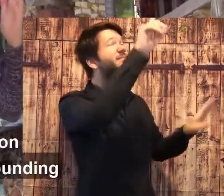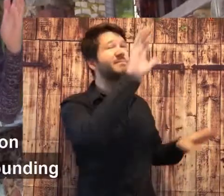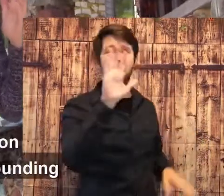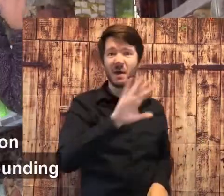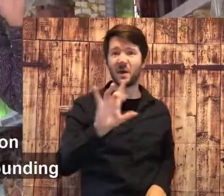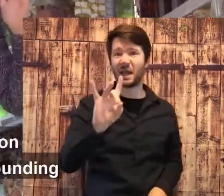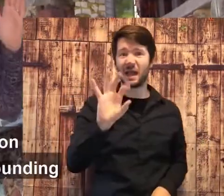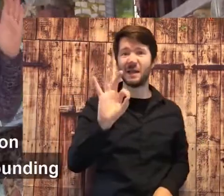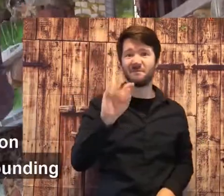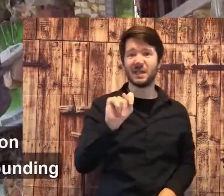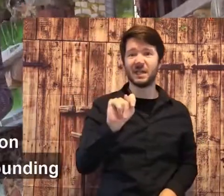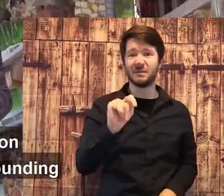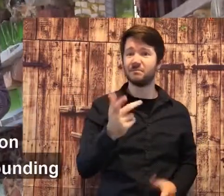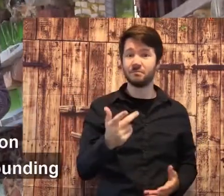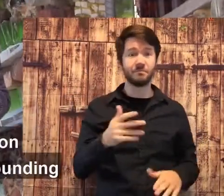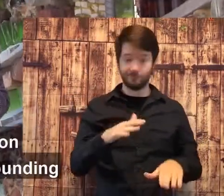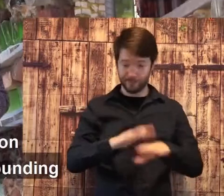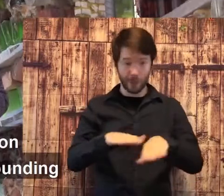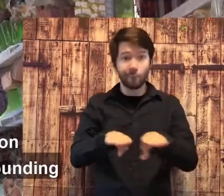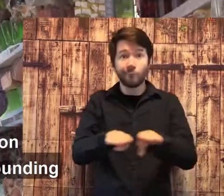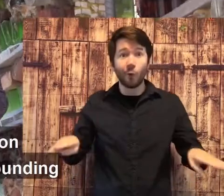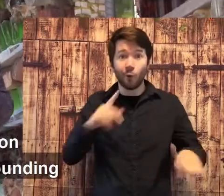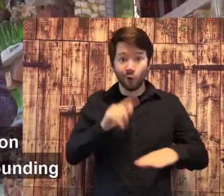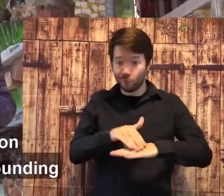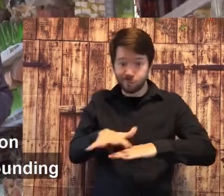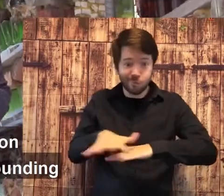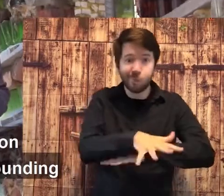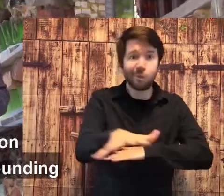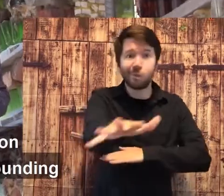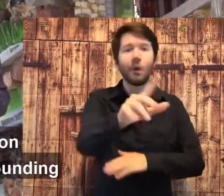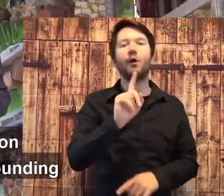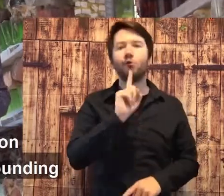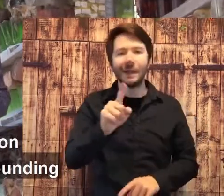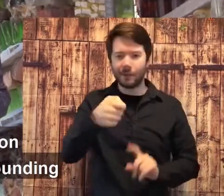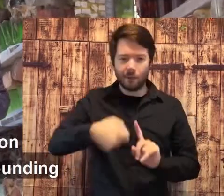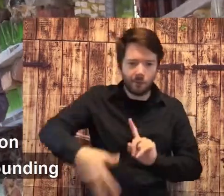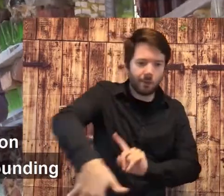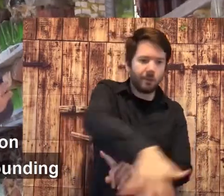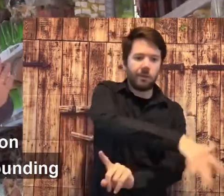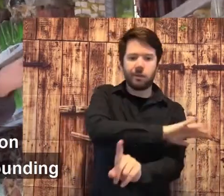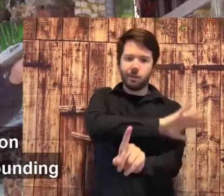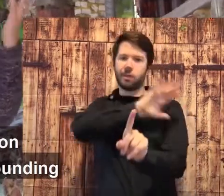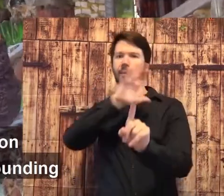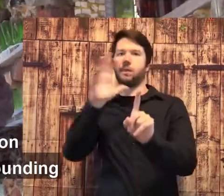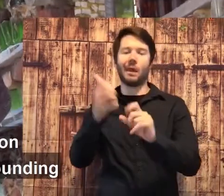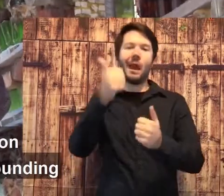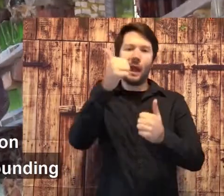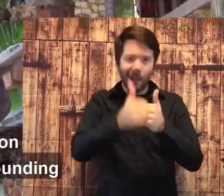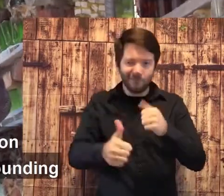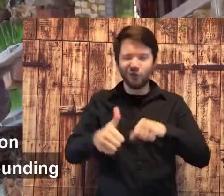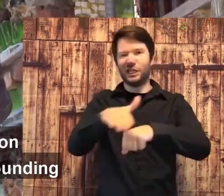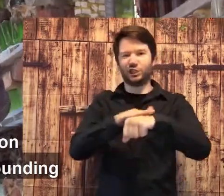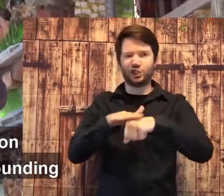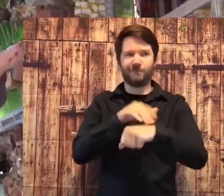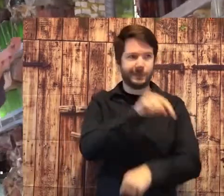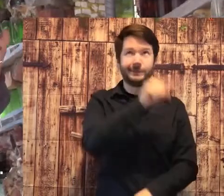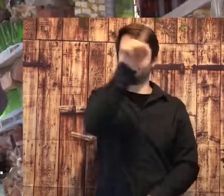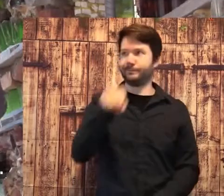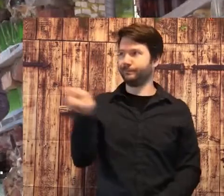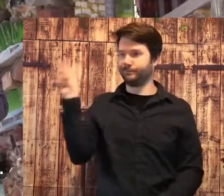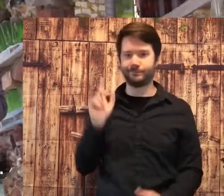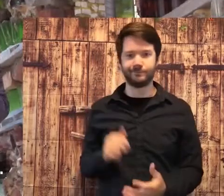beside me that go up about eight feet. It's on the floor below me, and it's completely surrounding me. It's